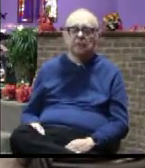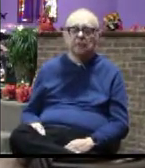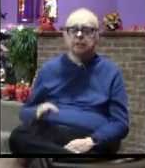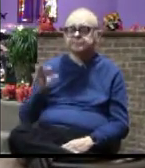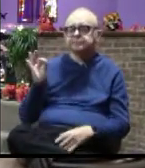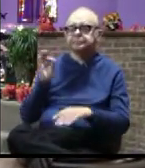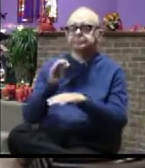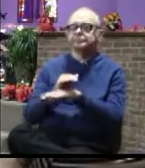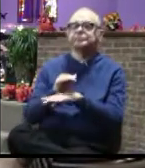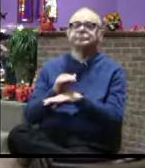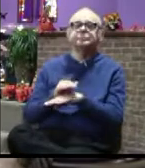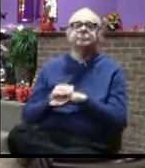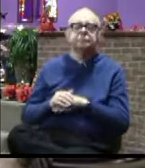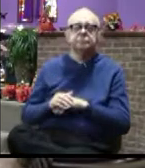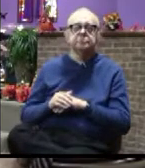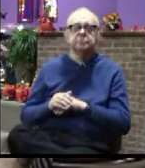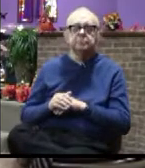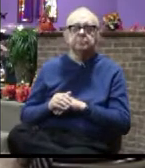Friday night